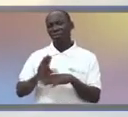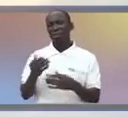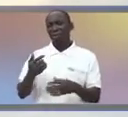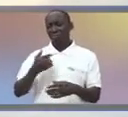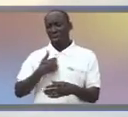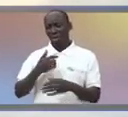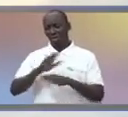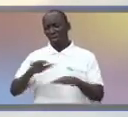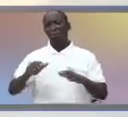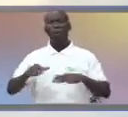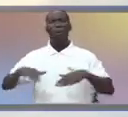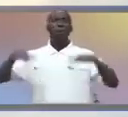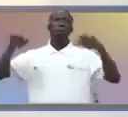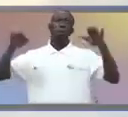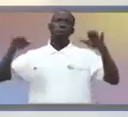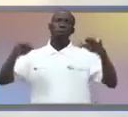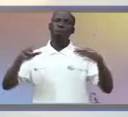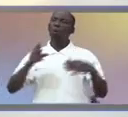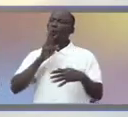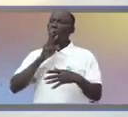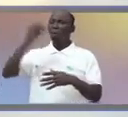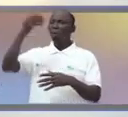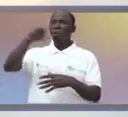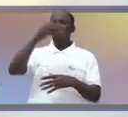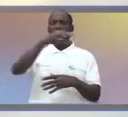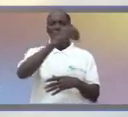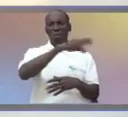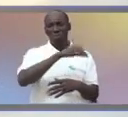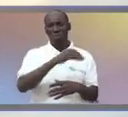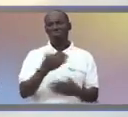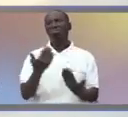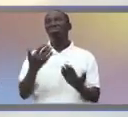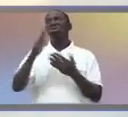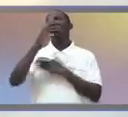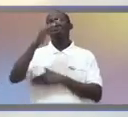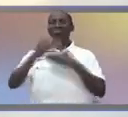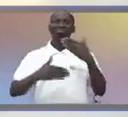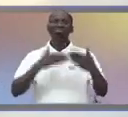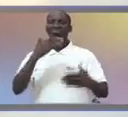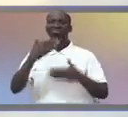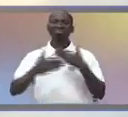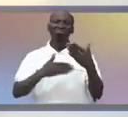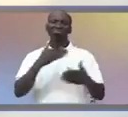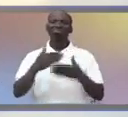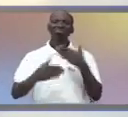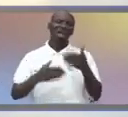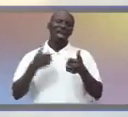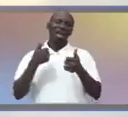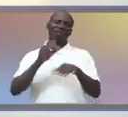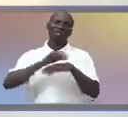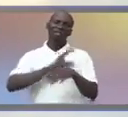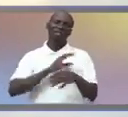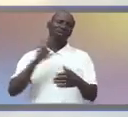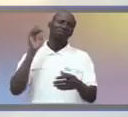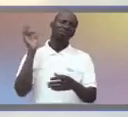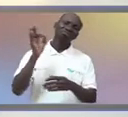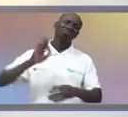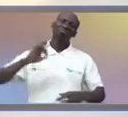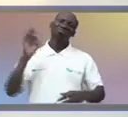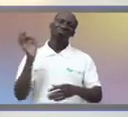esu no bi yankopon na ye ma dom na me ti church of fresh fo nchire chire papa omo ka free chiro nsem no mu I